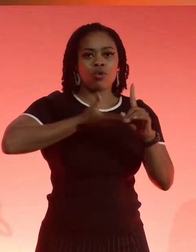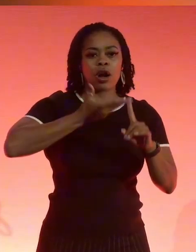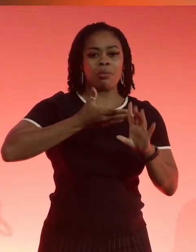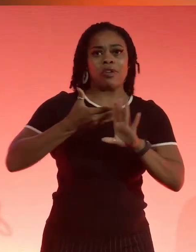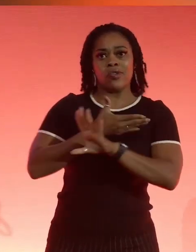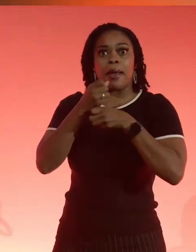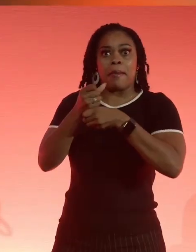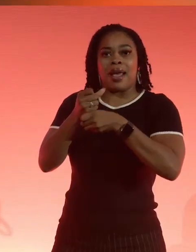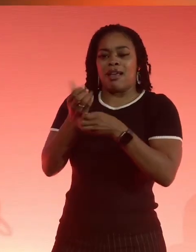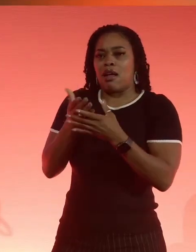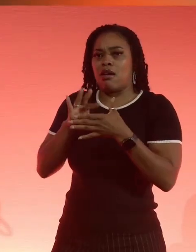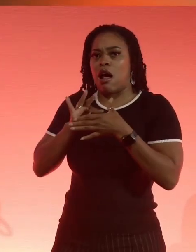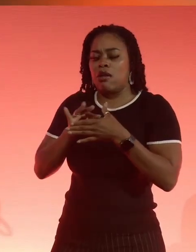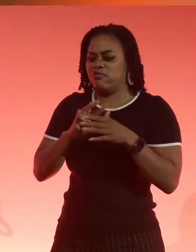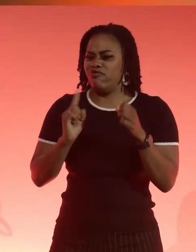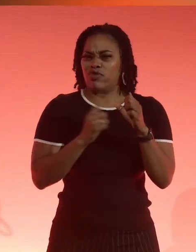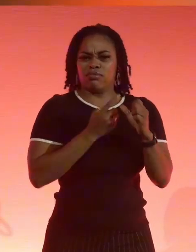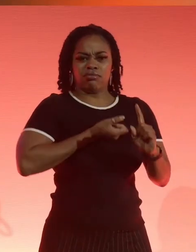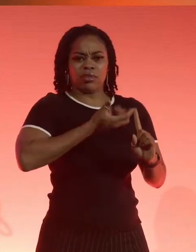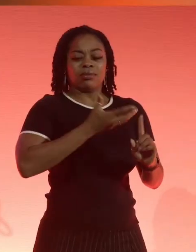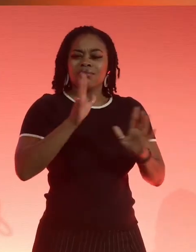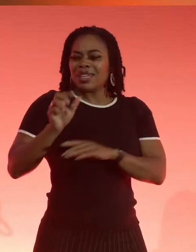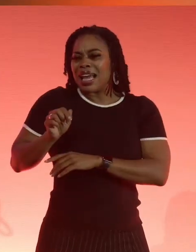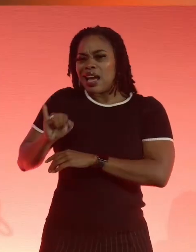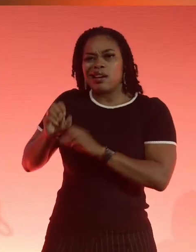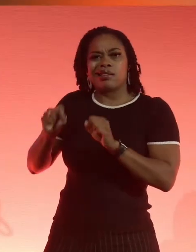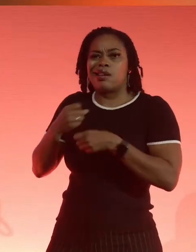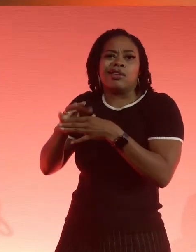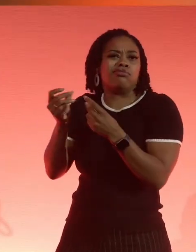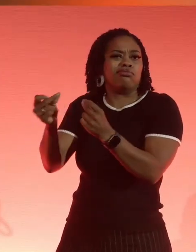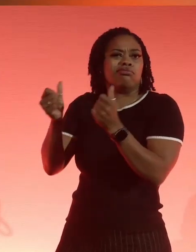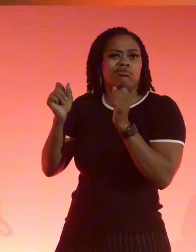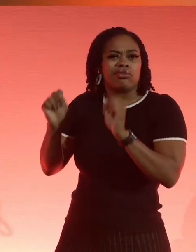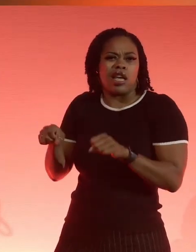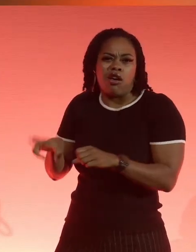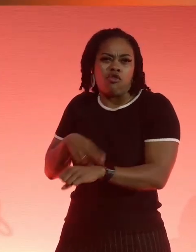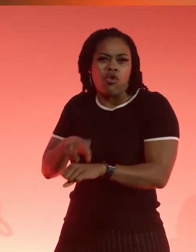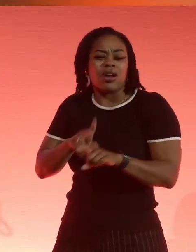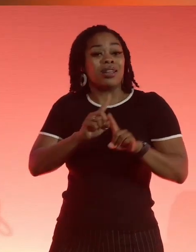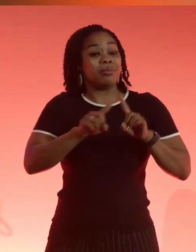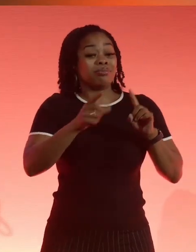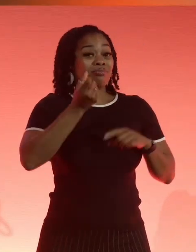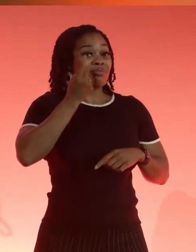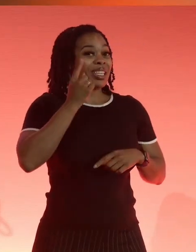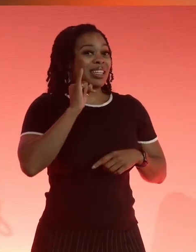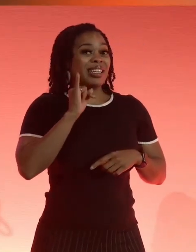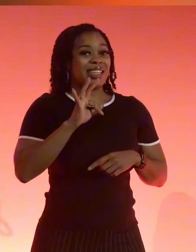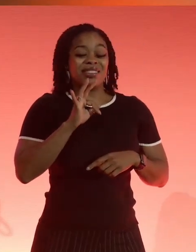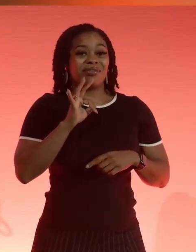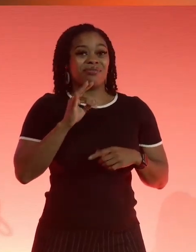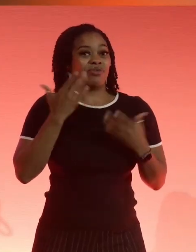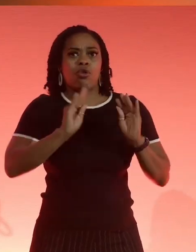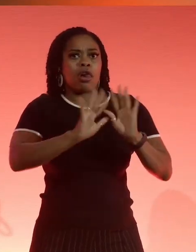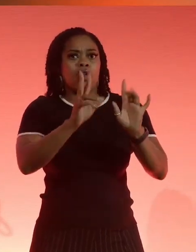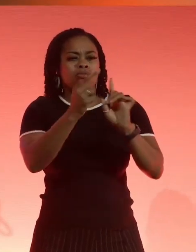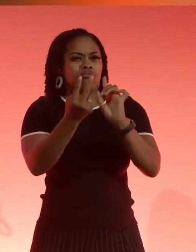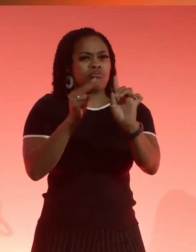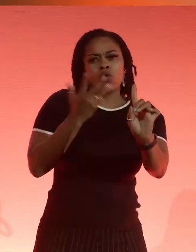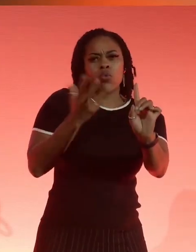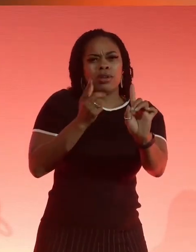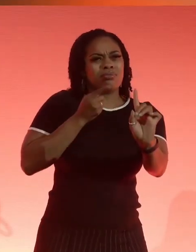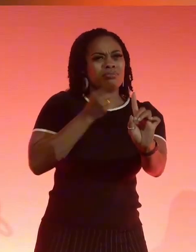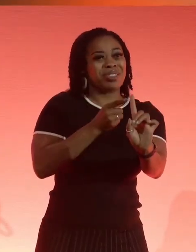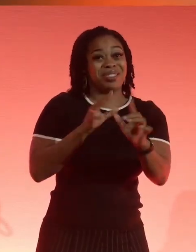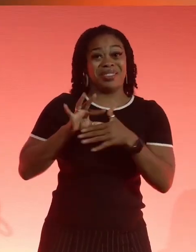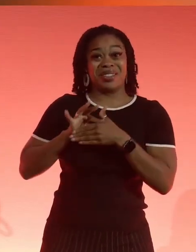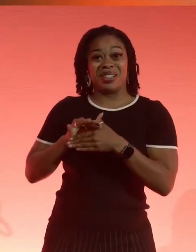create any content. Look, AI can generate content in a matter of seconds, of course. But if it does not have a clear point of view, that content